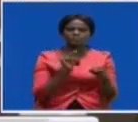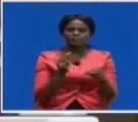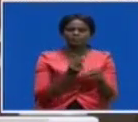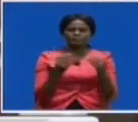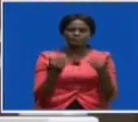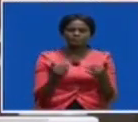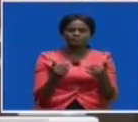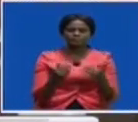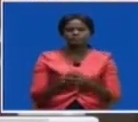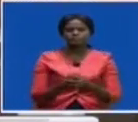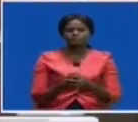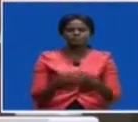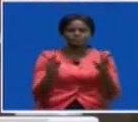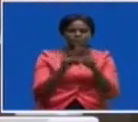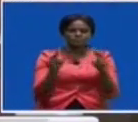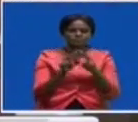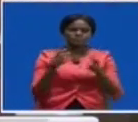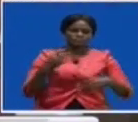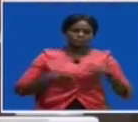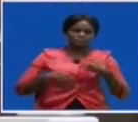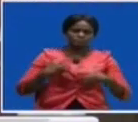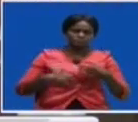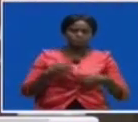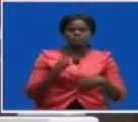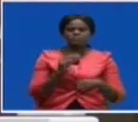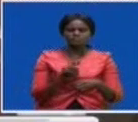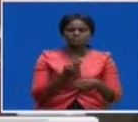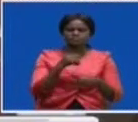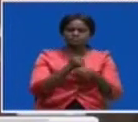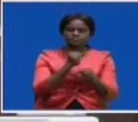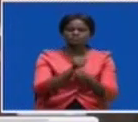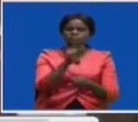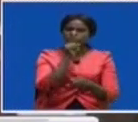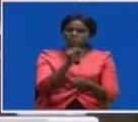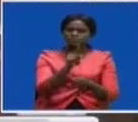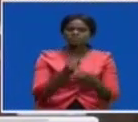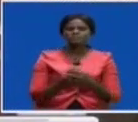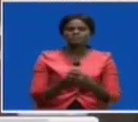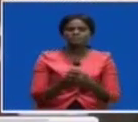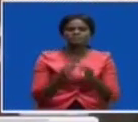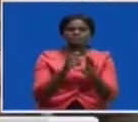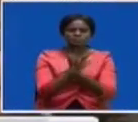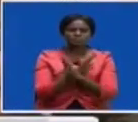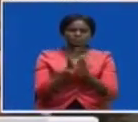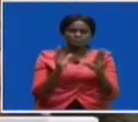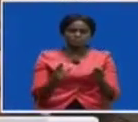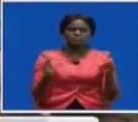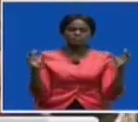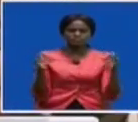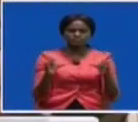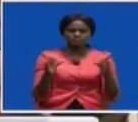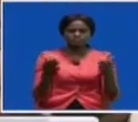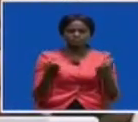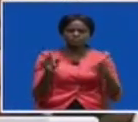Our government is very anxious to ensure that the Zambian communities, the